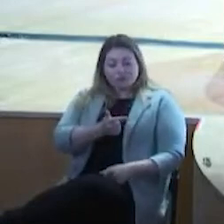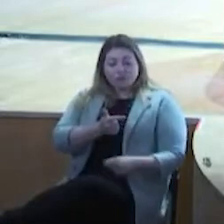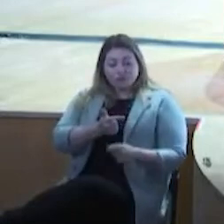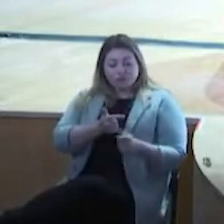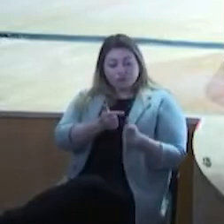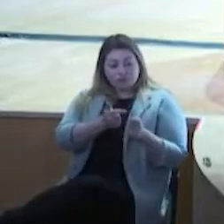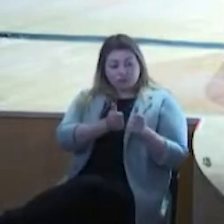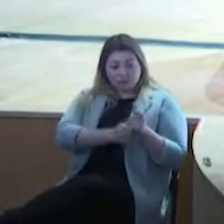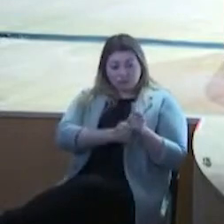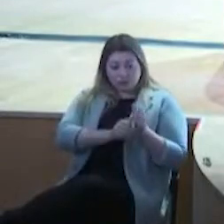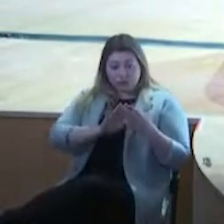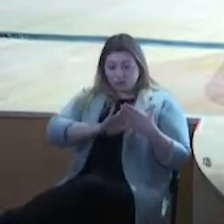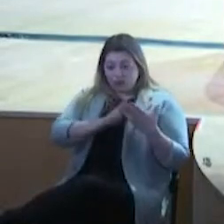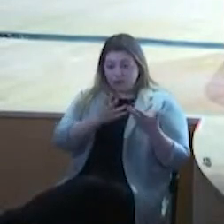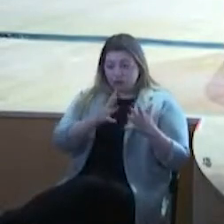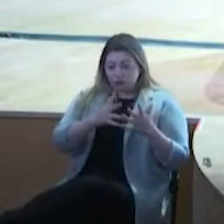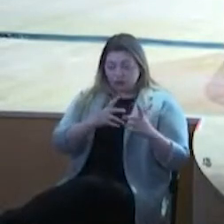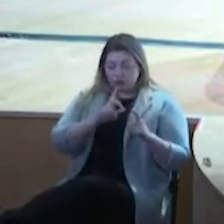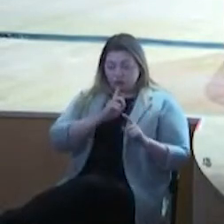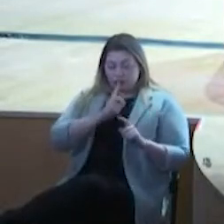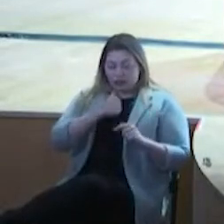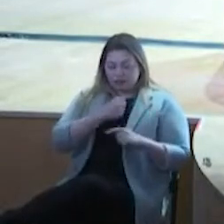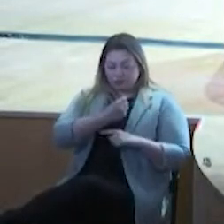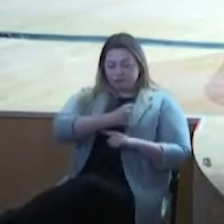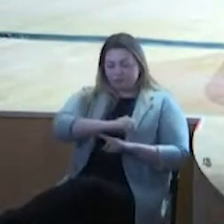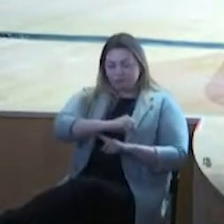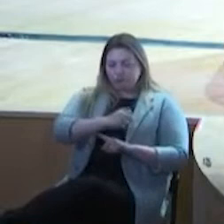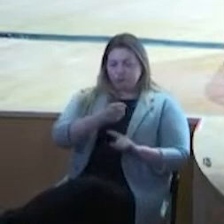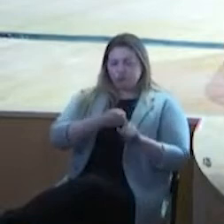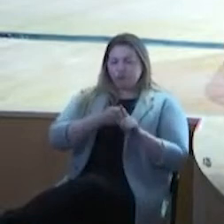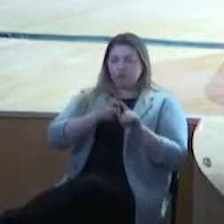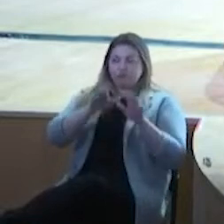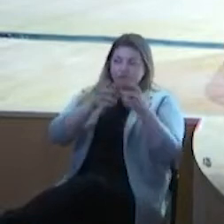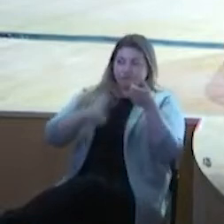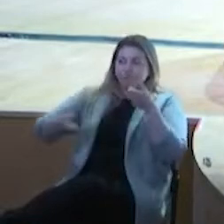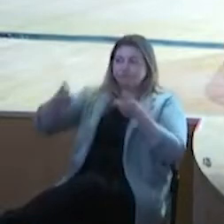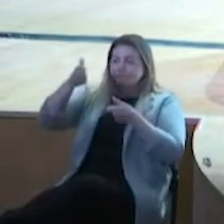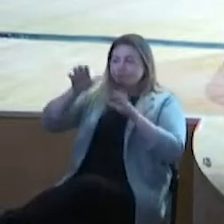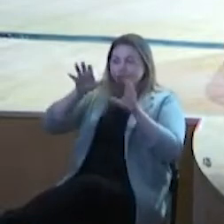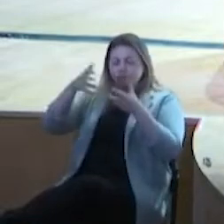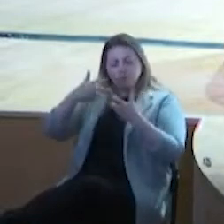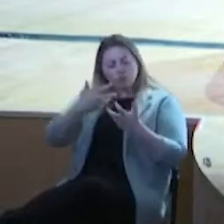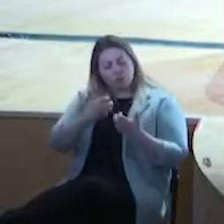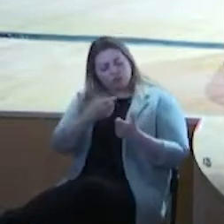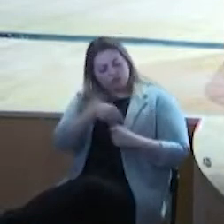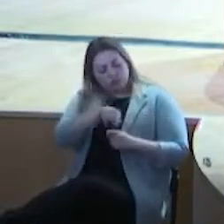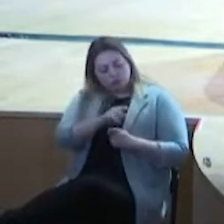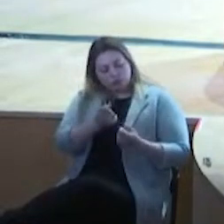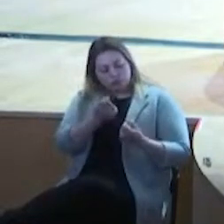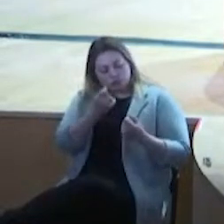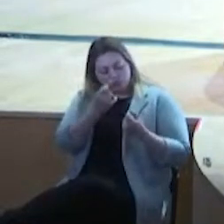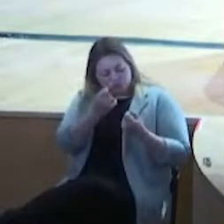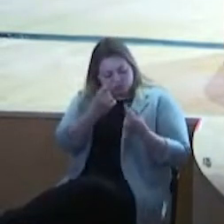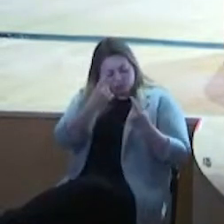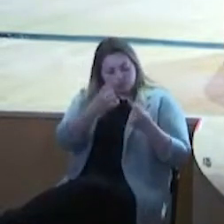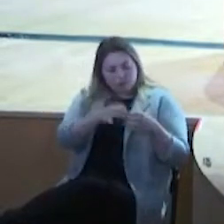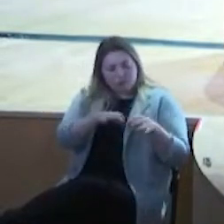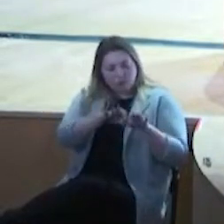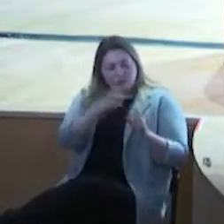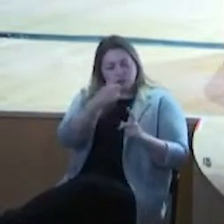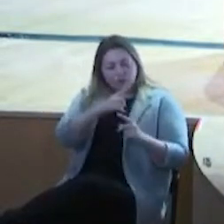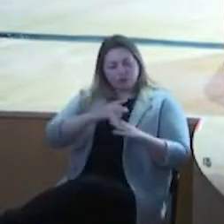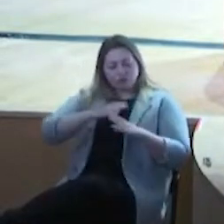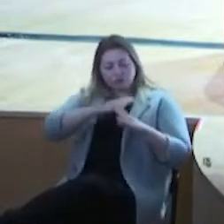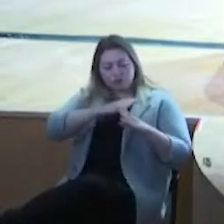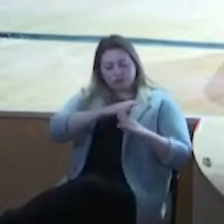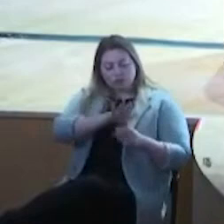have dealt with pushback from bureaucratic agencies to recognize and understand the importance of protecting your spaces. What sort of personal challenges